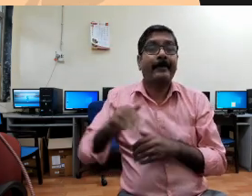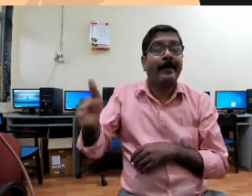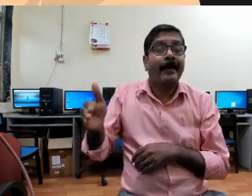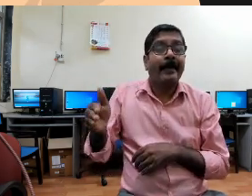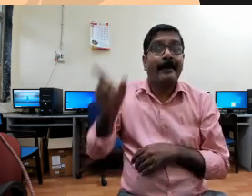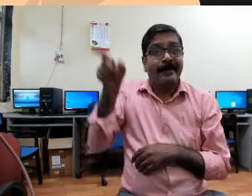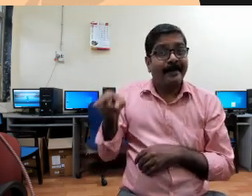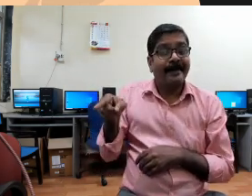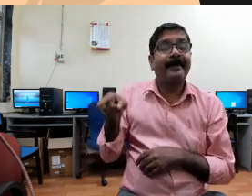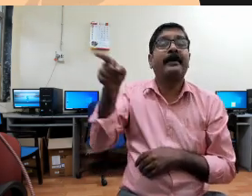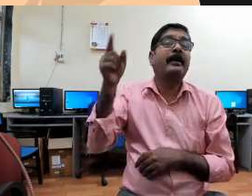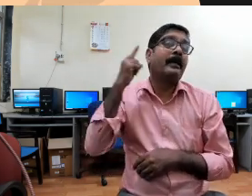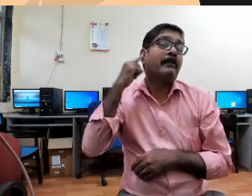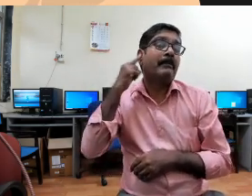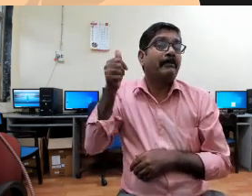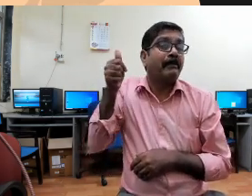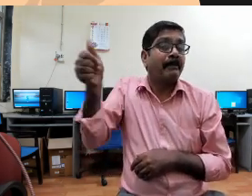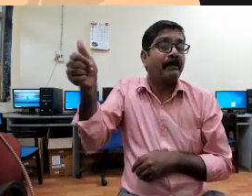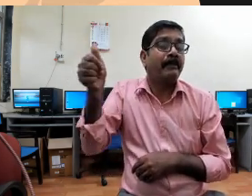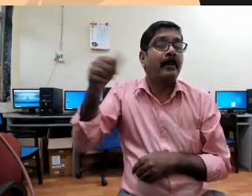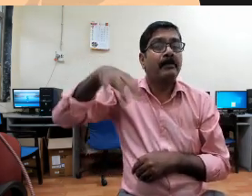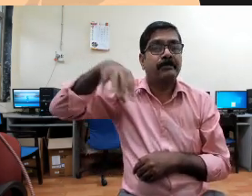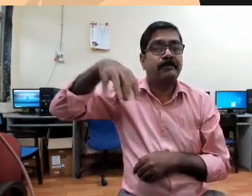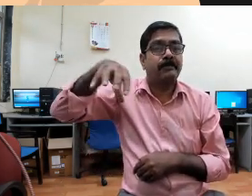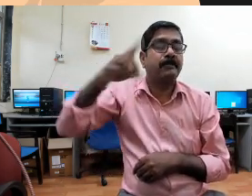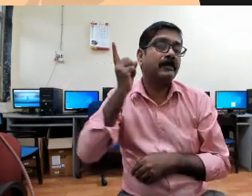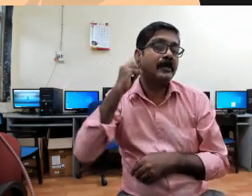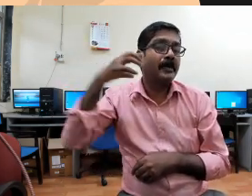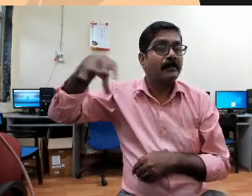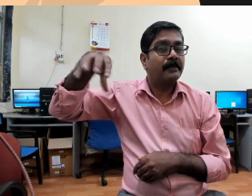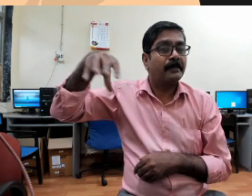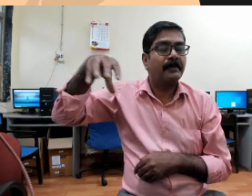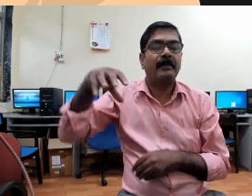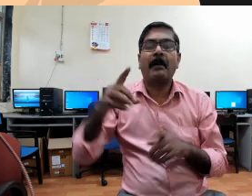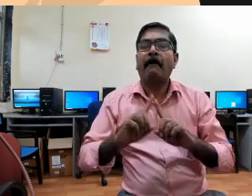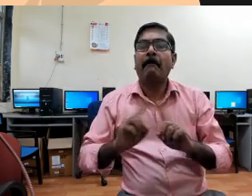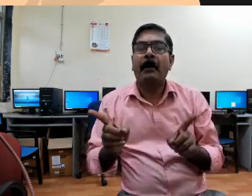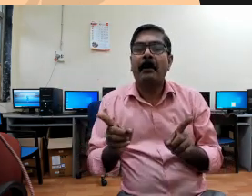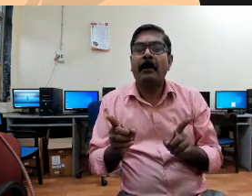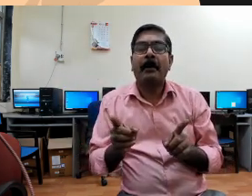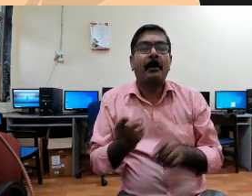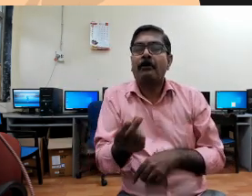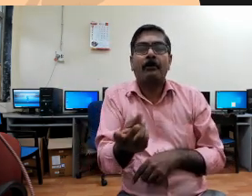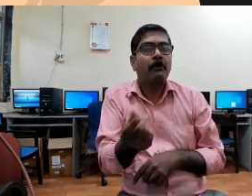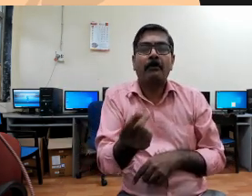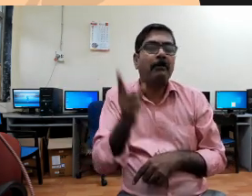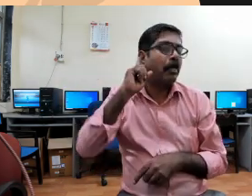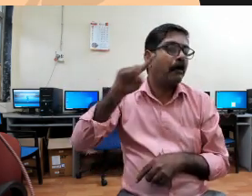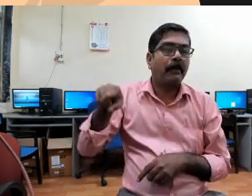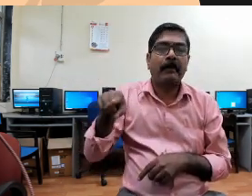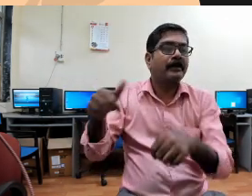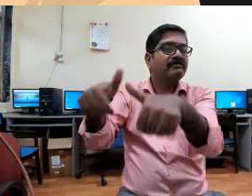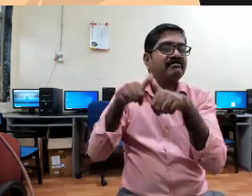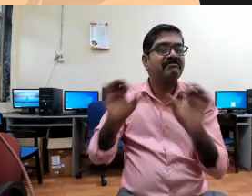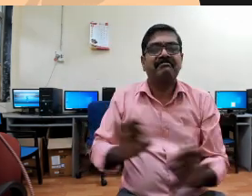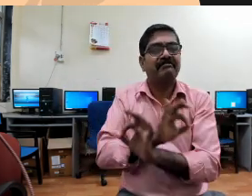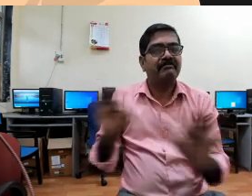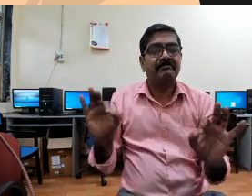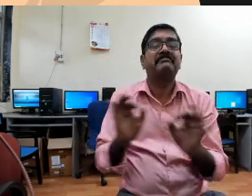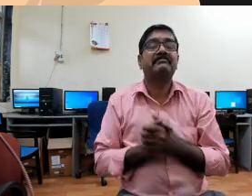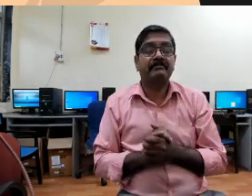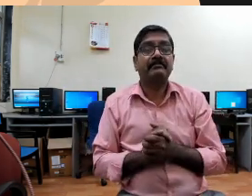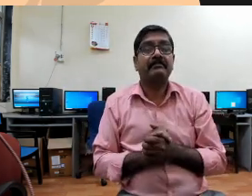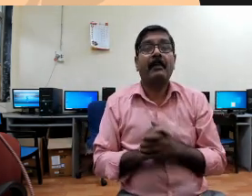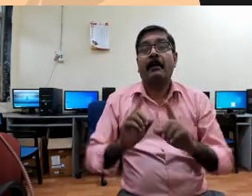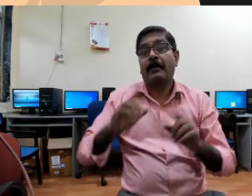he rang a bell, they did not respond to it. But when he rang the bell just before serving them food,